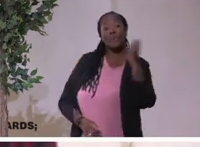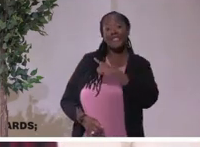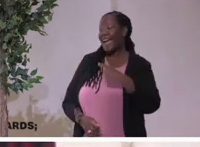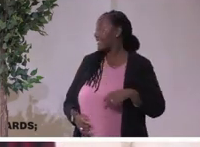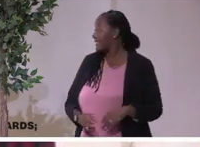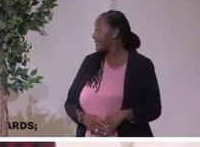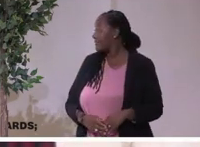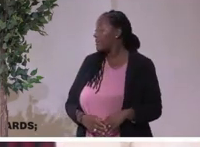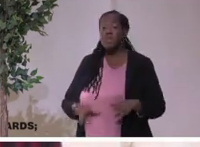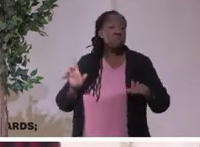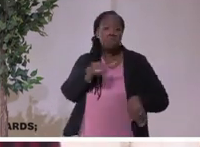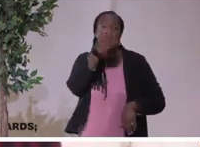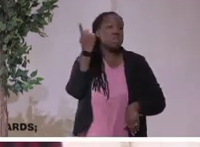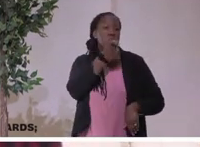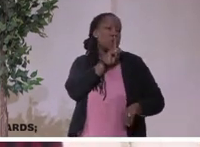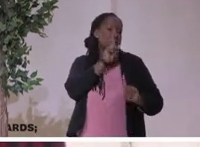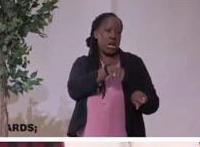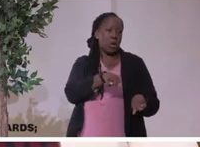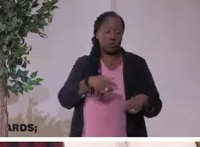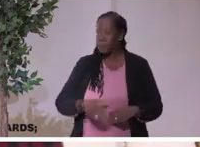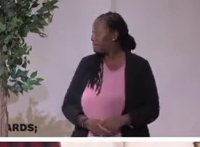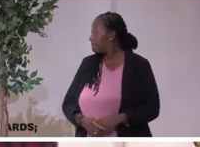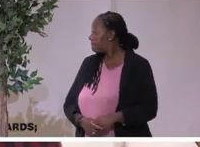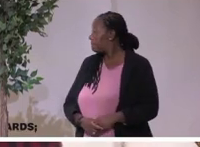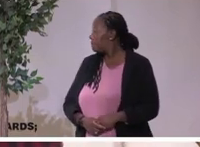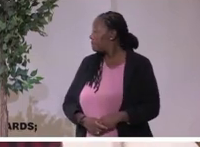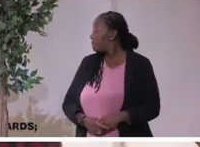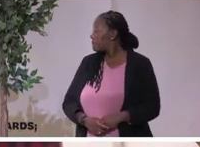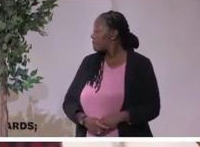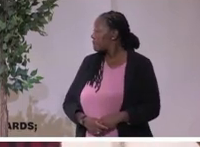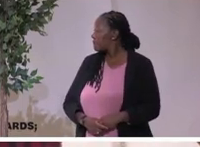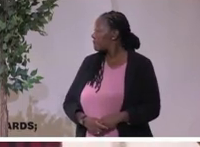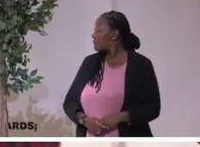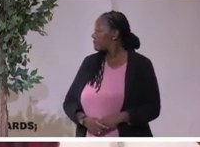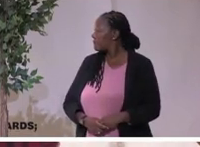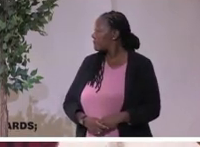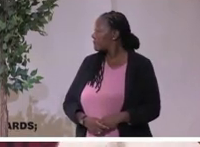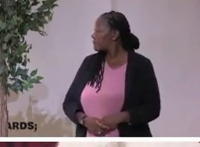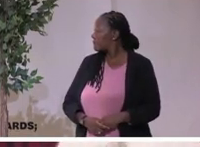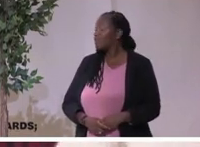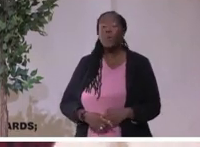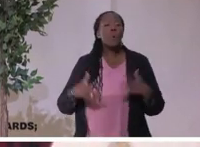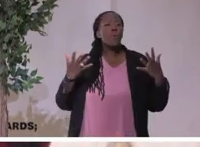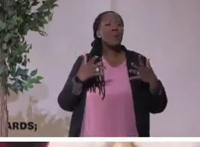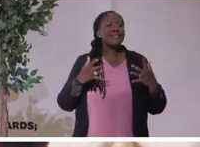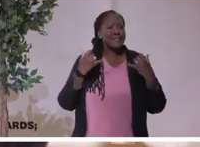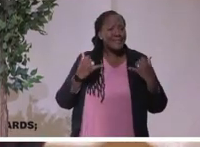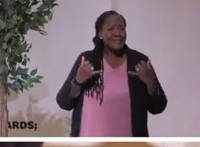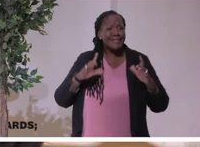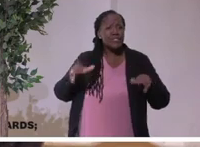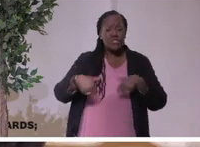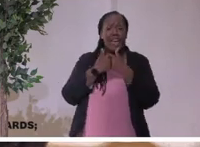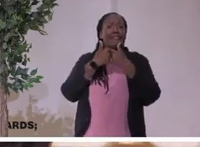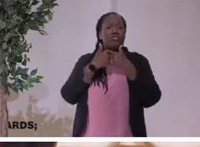question. It's open and everyone can take it as soon as you want to, whoever can take it. So what is an existing challenge in the world of fashion you are most